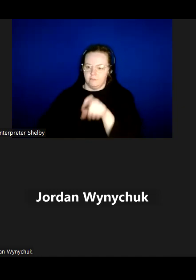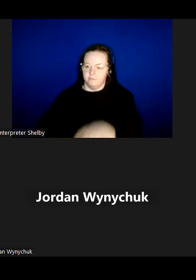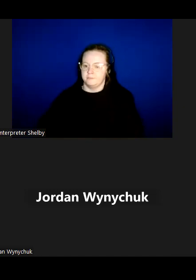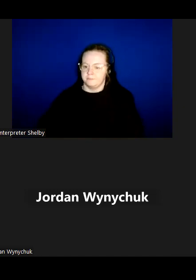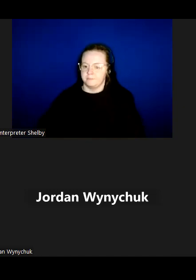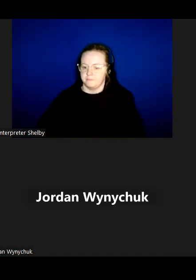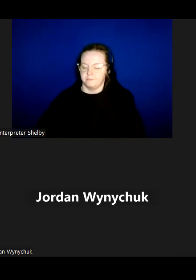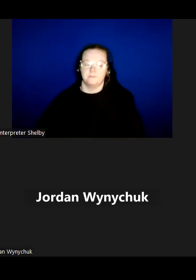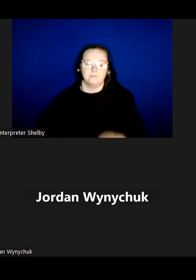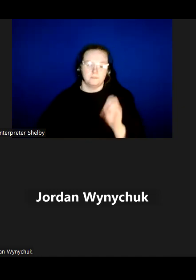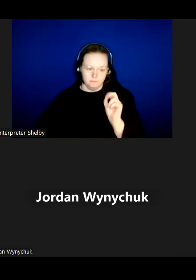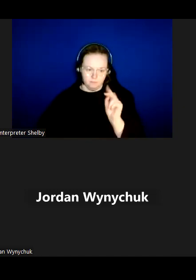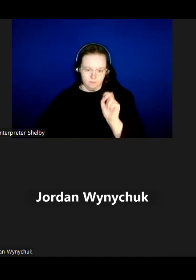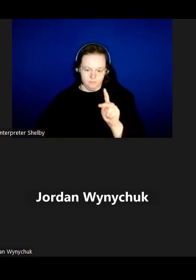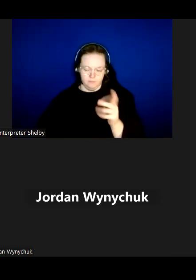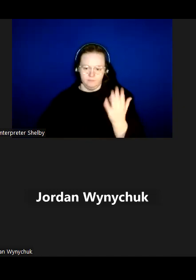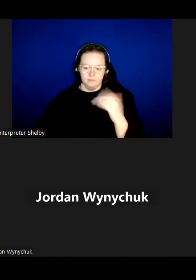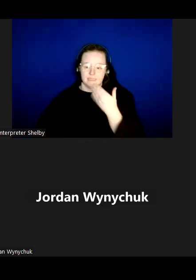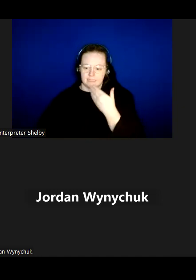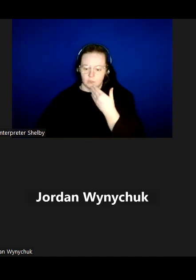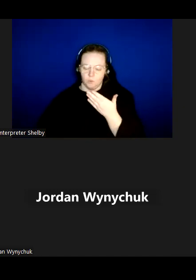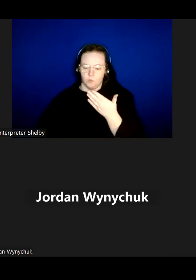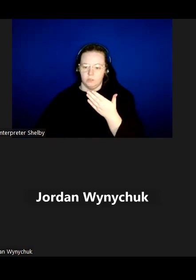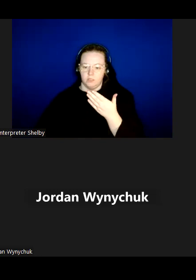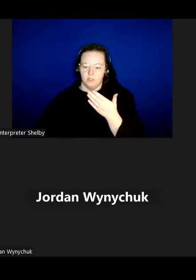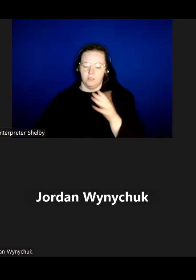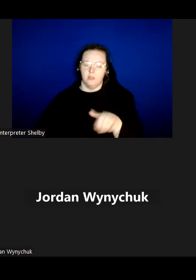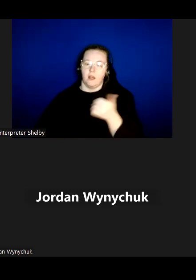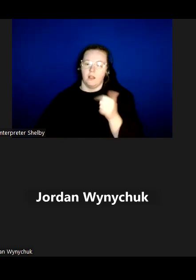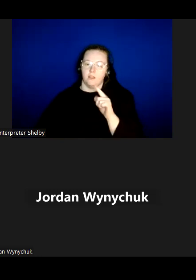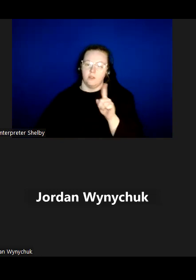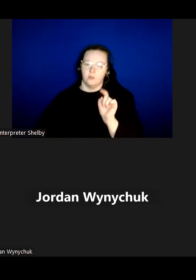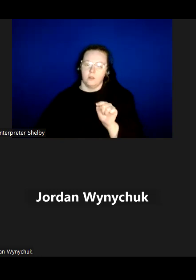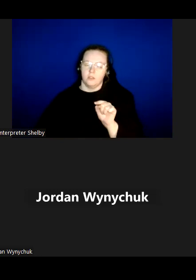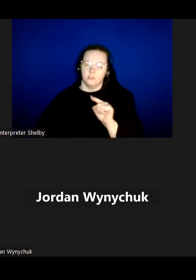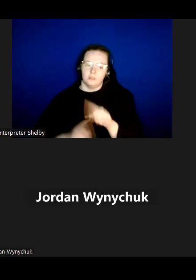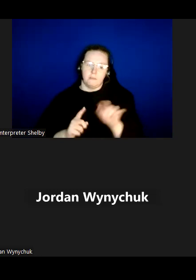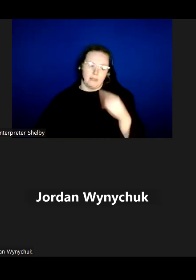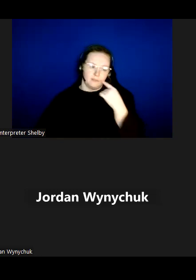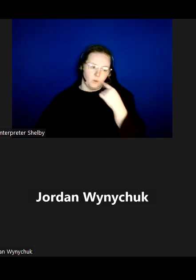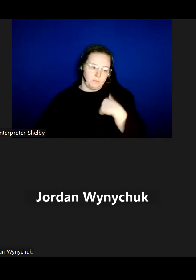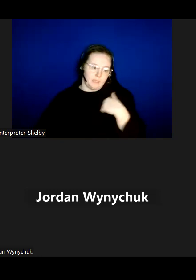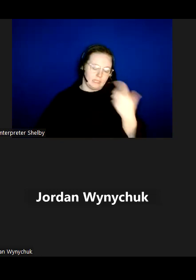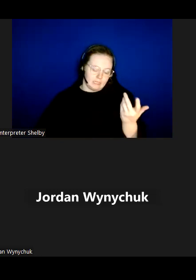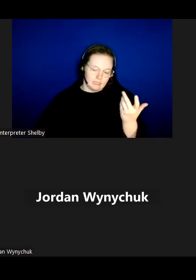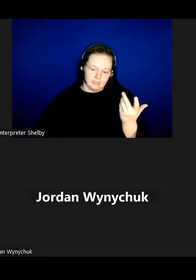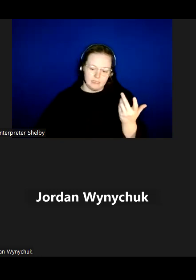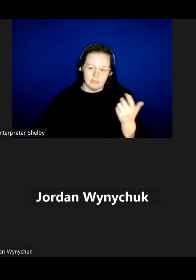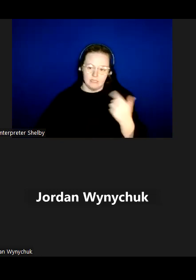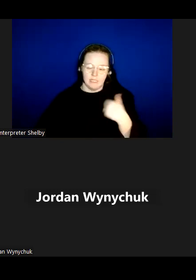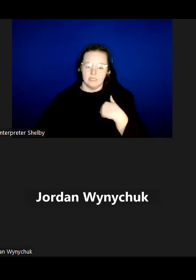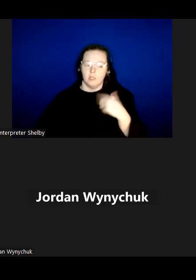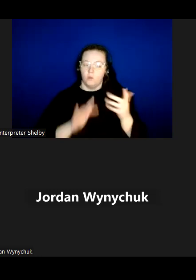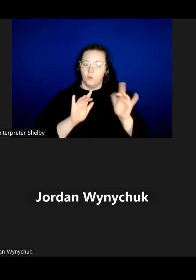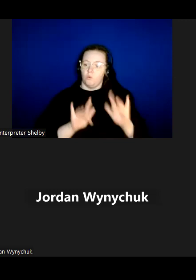Okay. Thank you so much. There is another question, but that one's actually directed to me. So will the